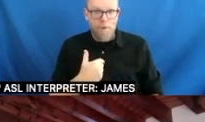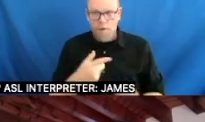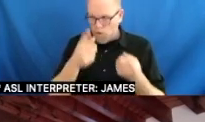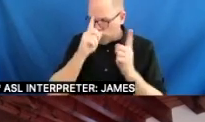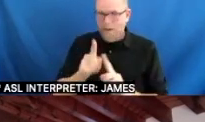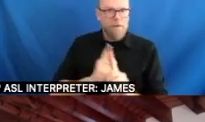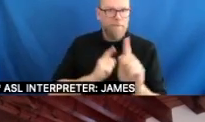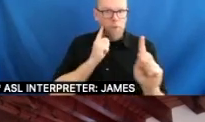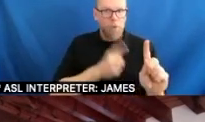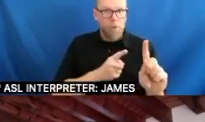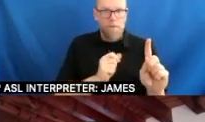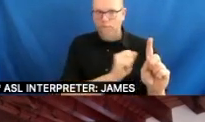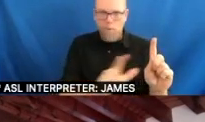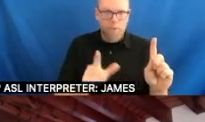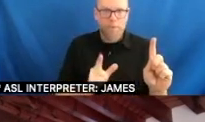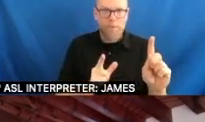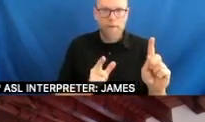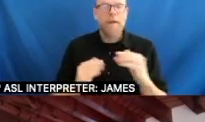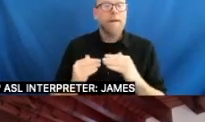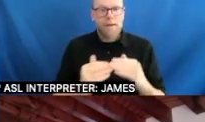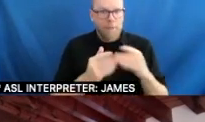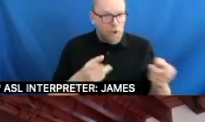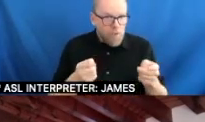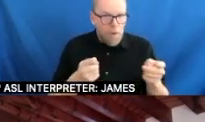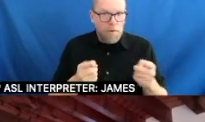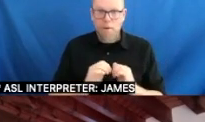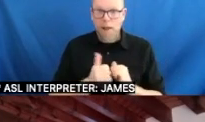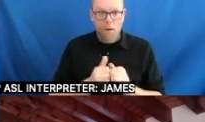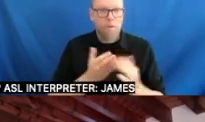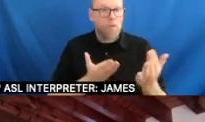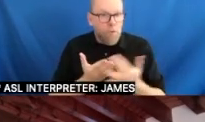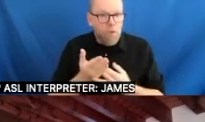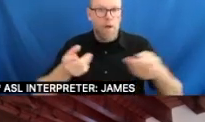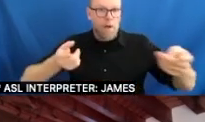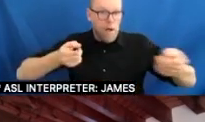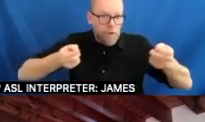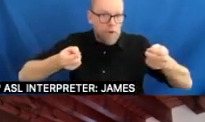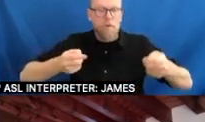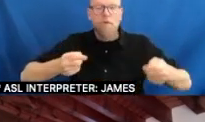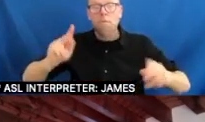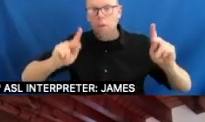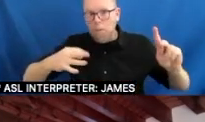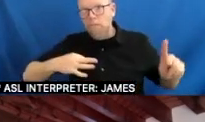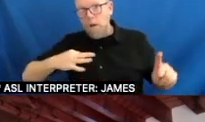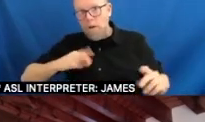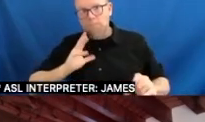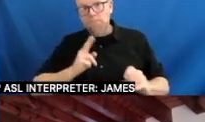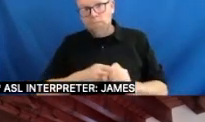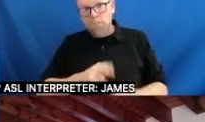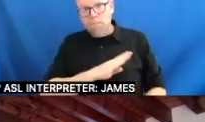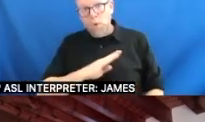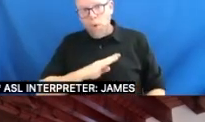objective, democratic control is typically accomplished through governance by volunteer board members elected from the